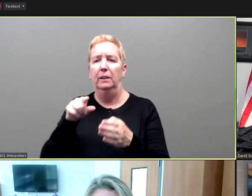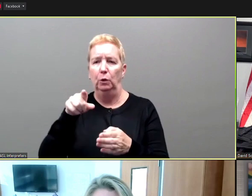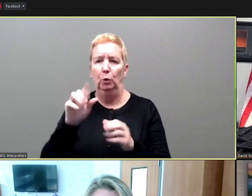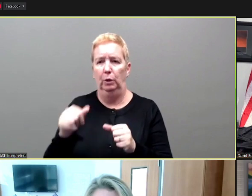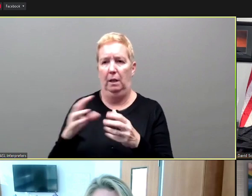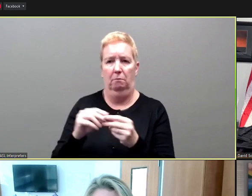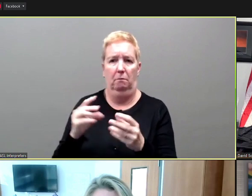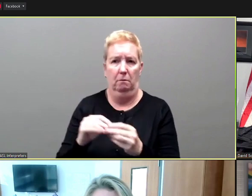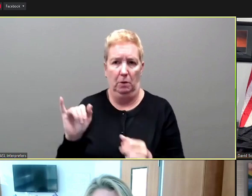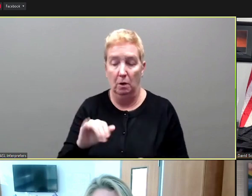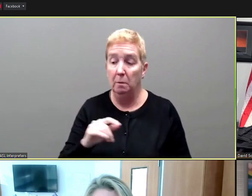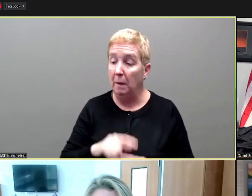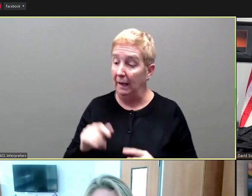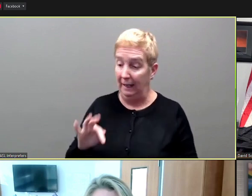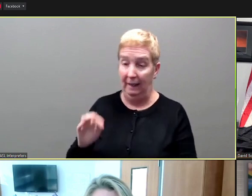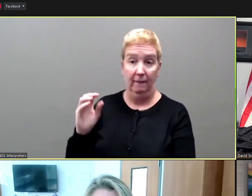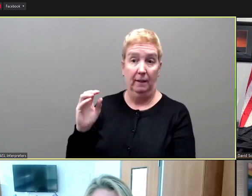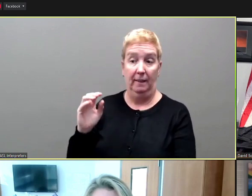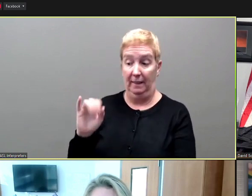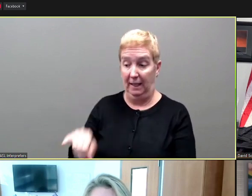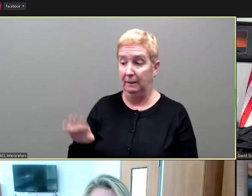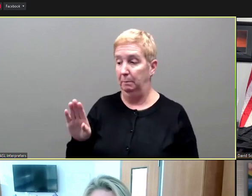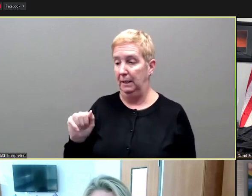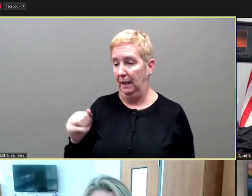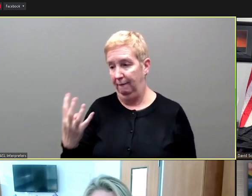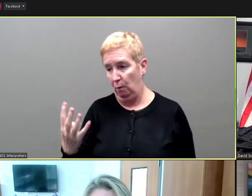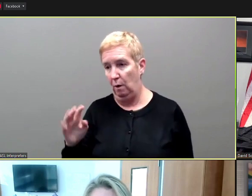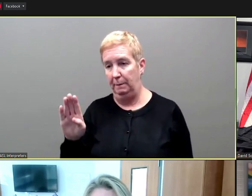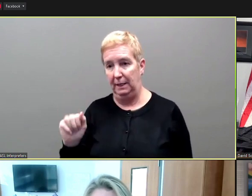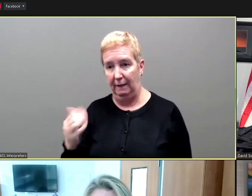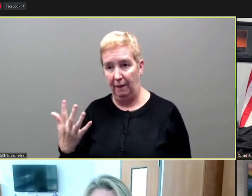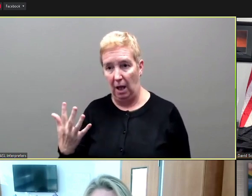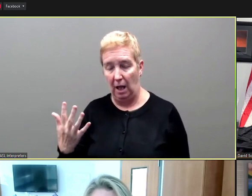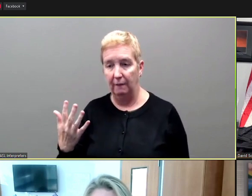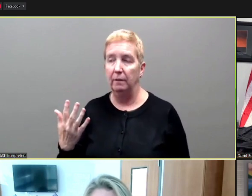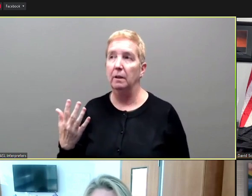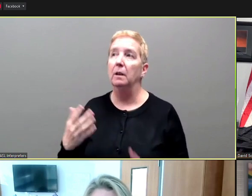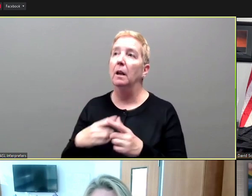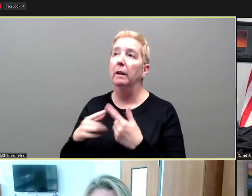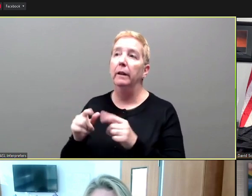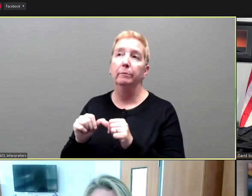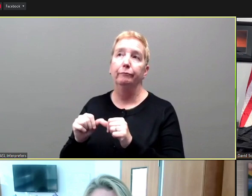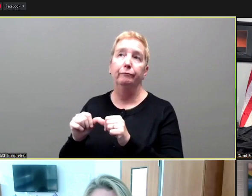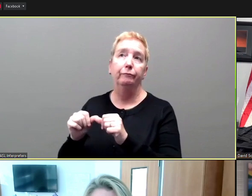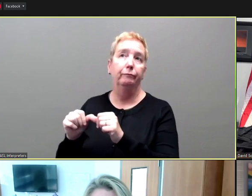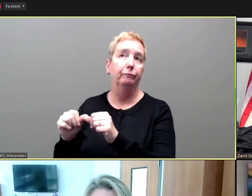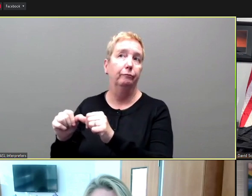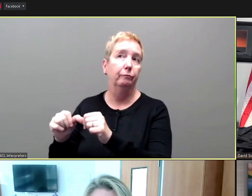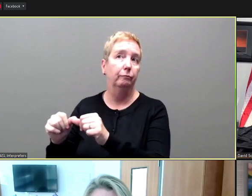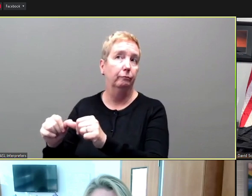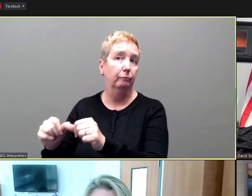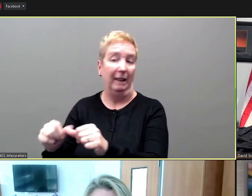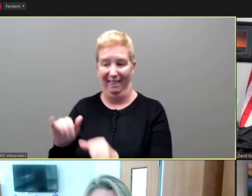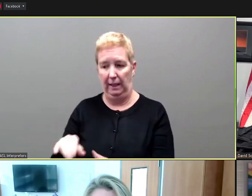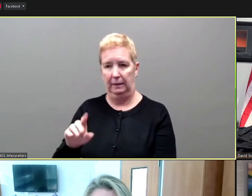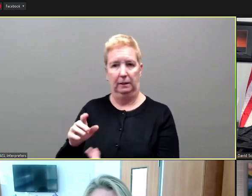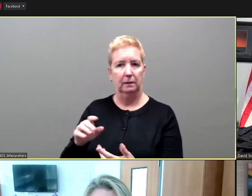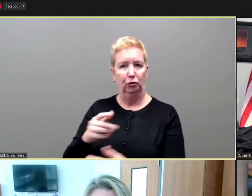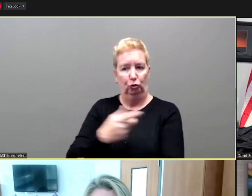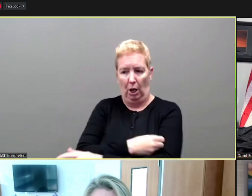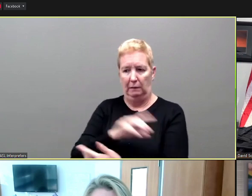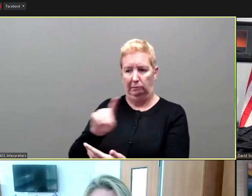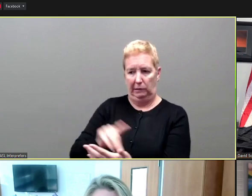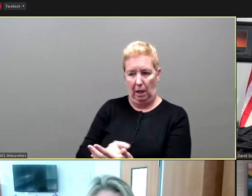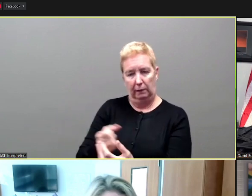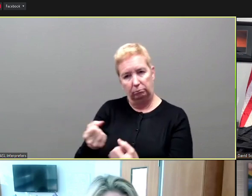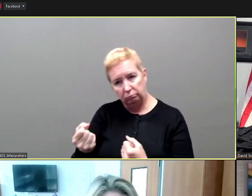on this too, but if it just stays BA4 and BA5, then yes, this one is tailored to that to help boost your immunity.